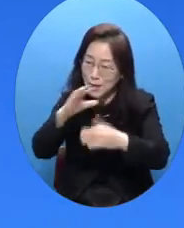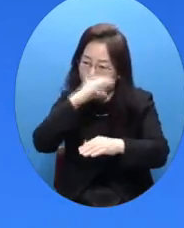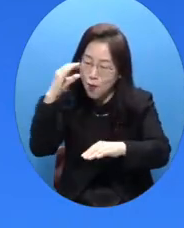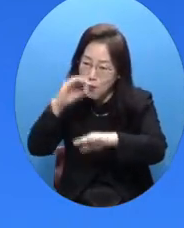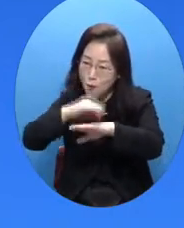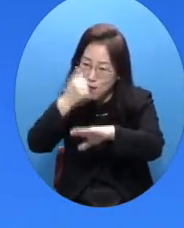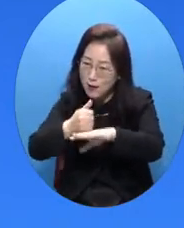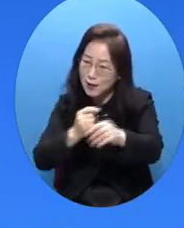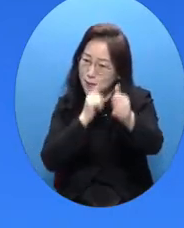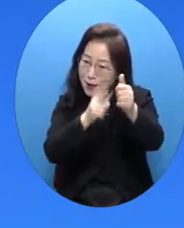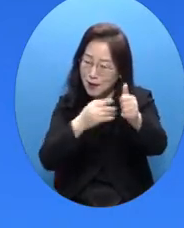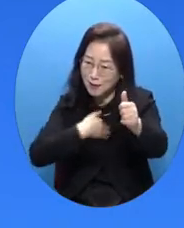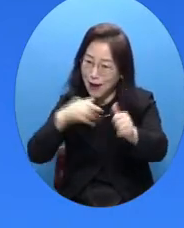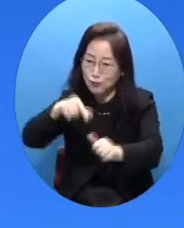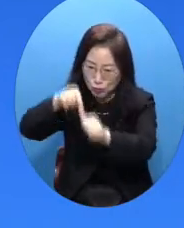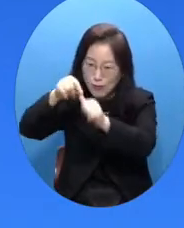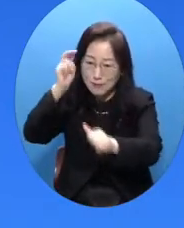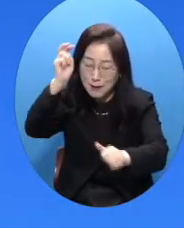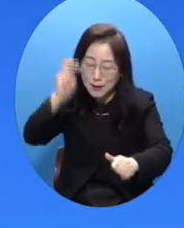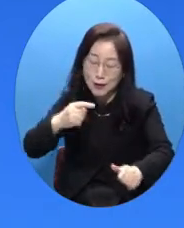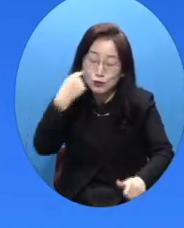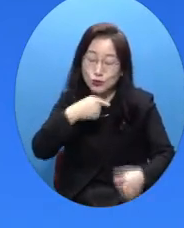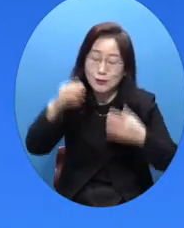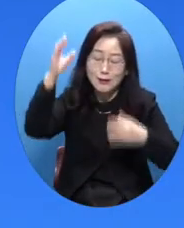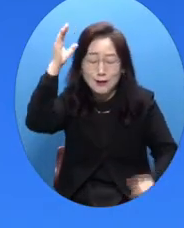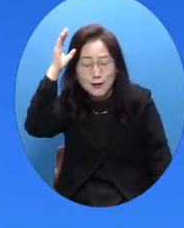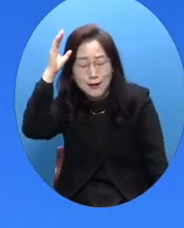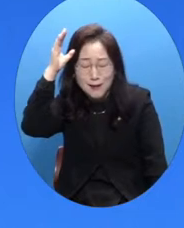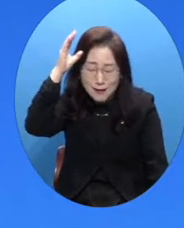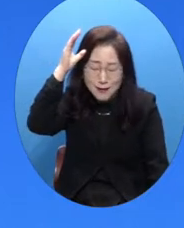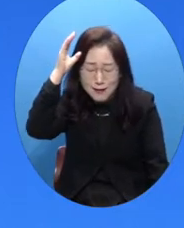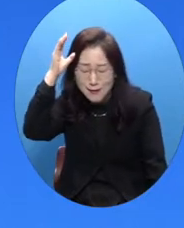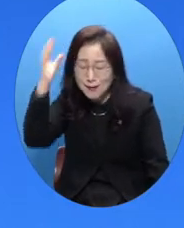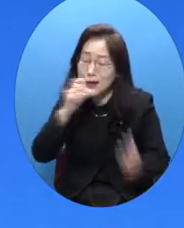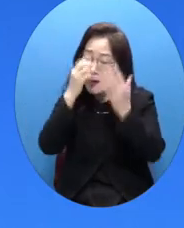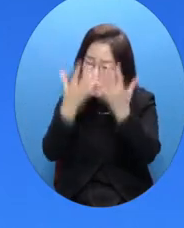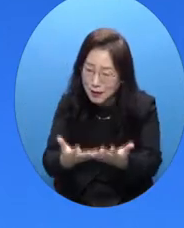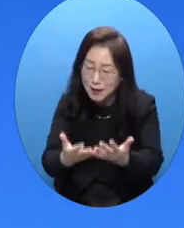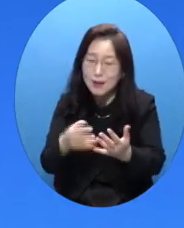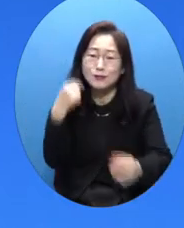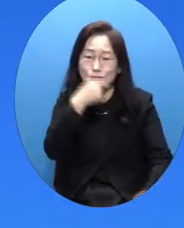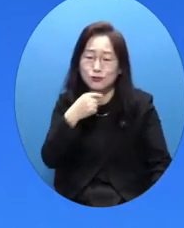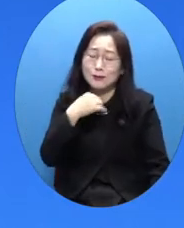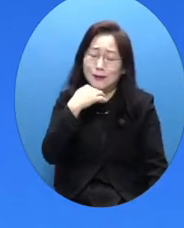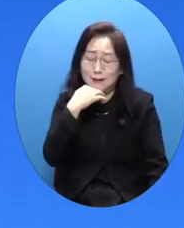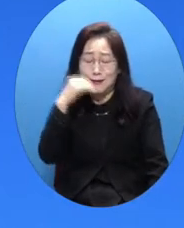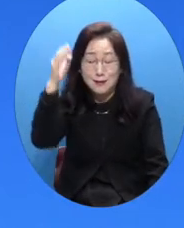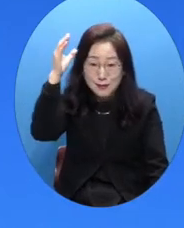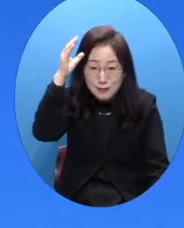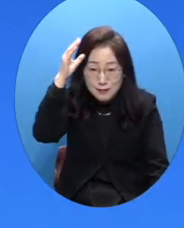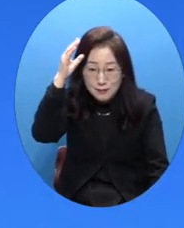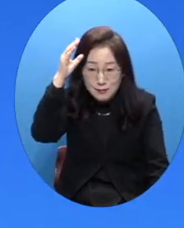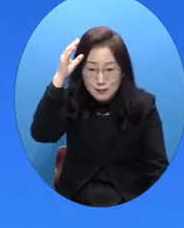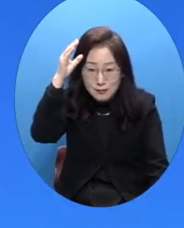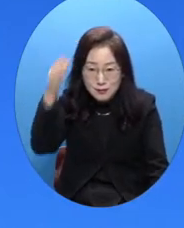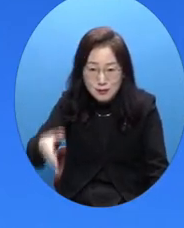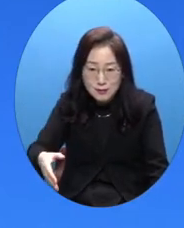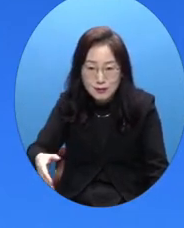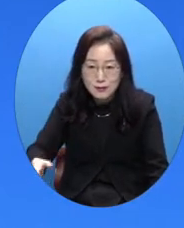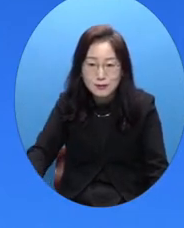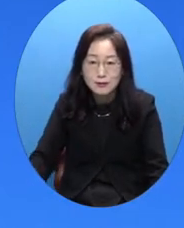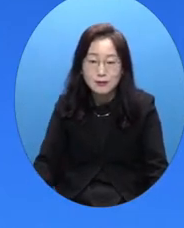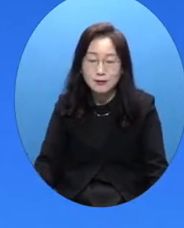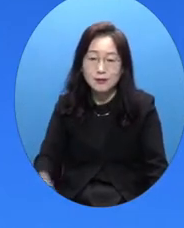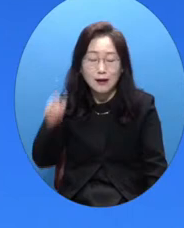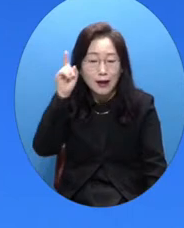he maybe he watches the face and waiting for his message to be released from the